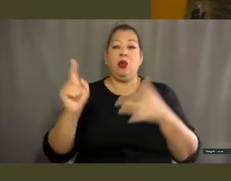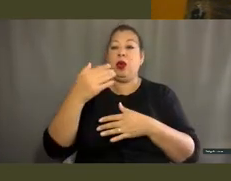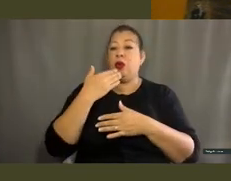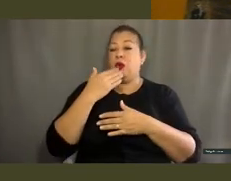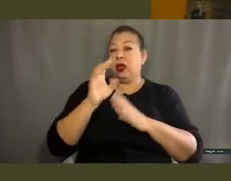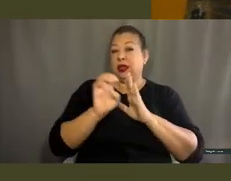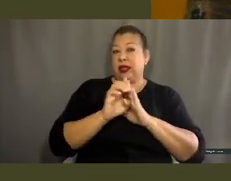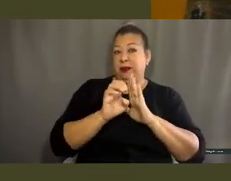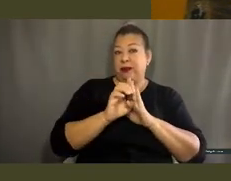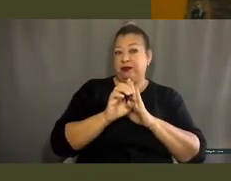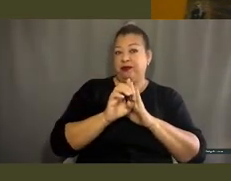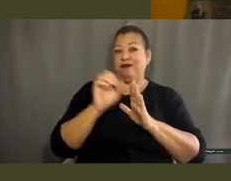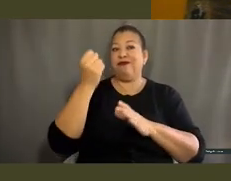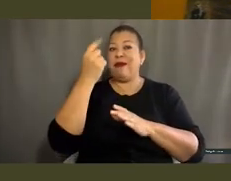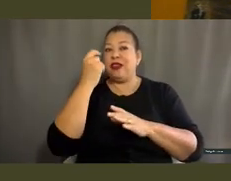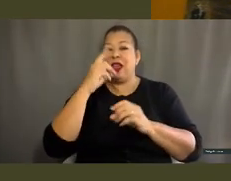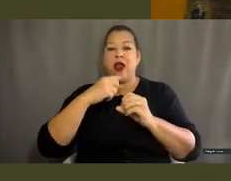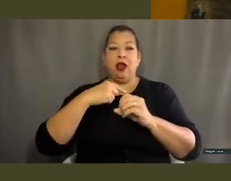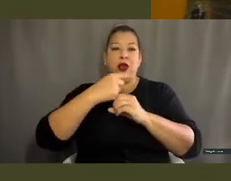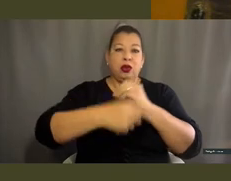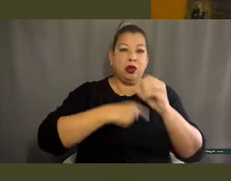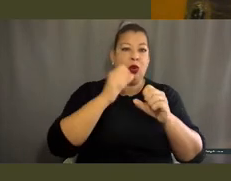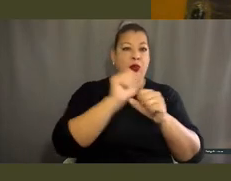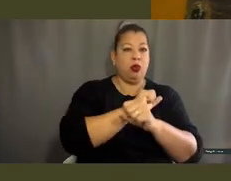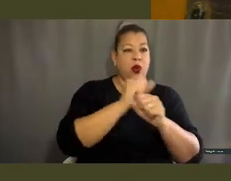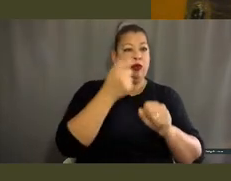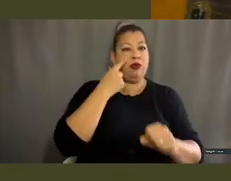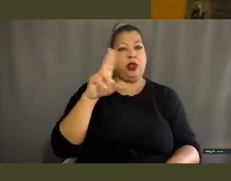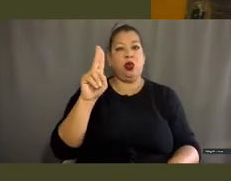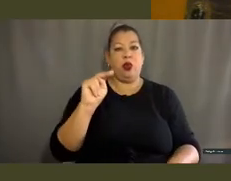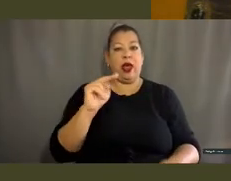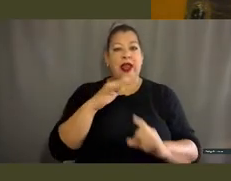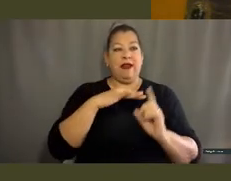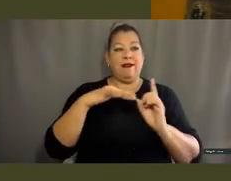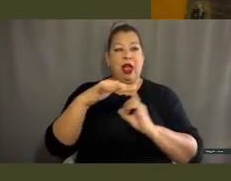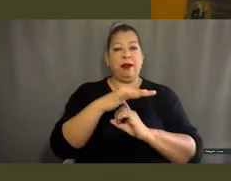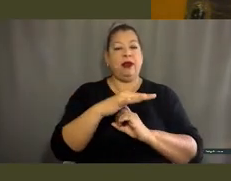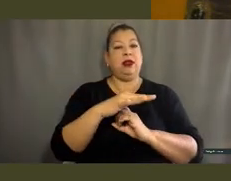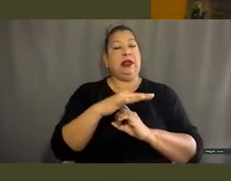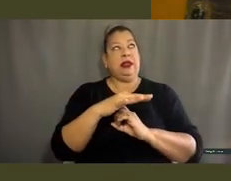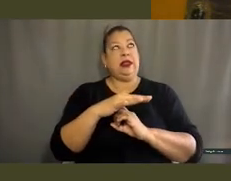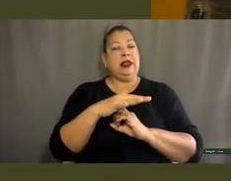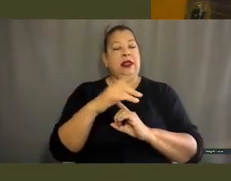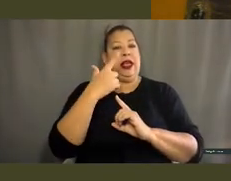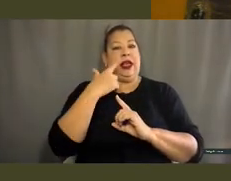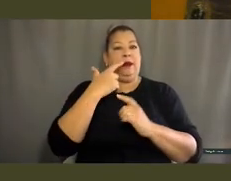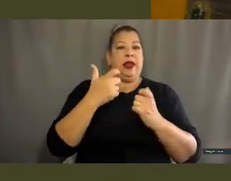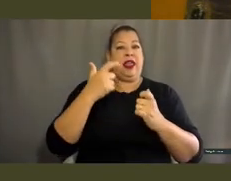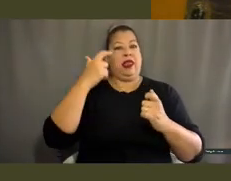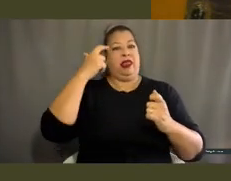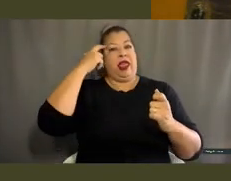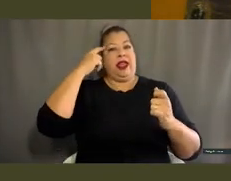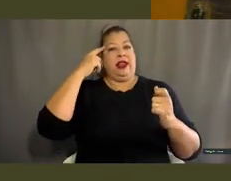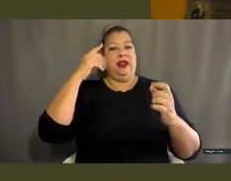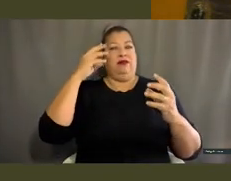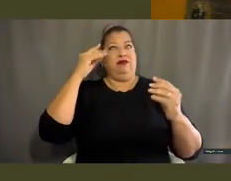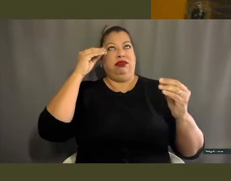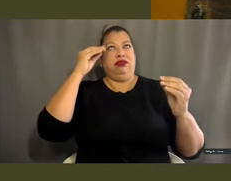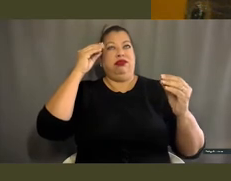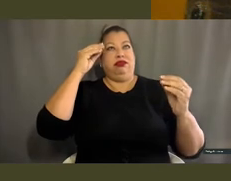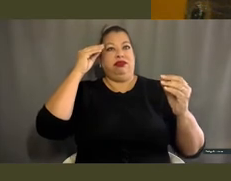work I do for the UN Environment, I'm now starting in a sort of Danish think tank also. And we've been working with all the municipalities in the countries on